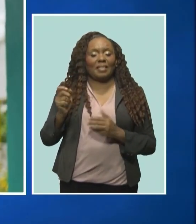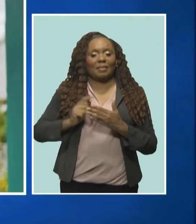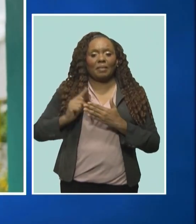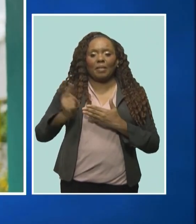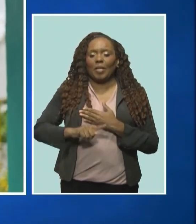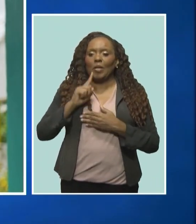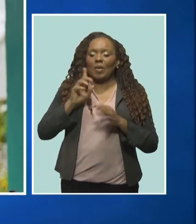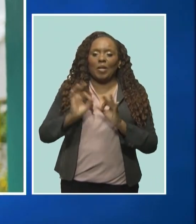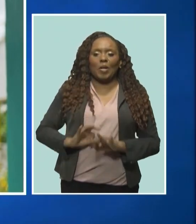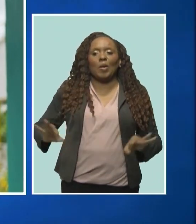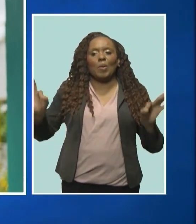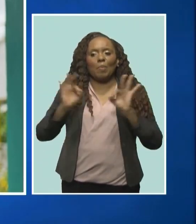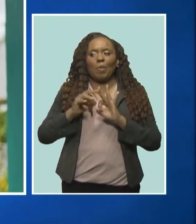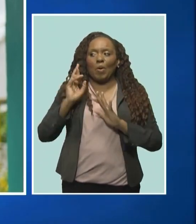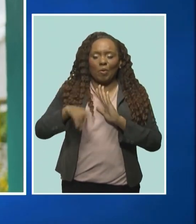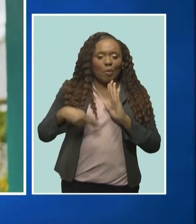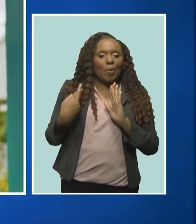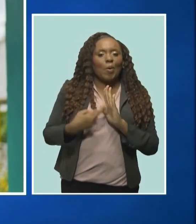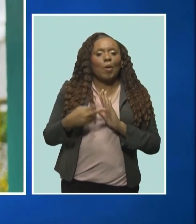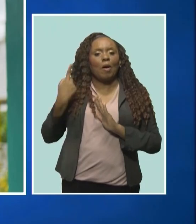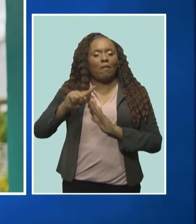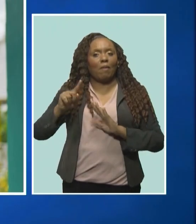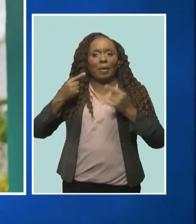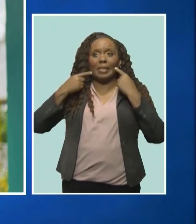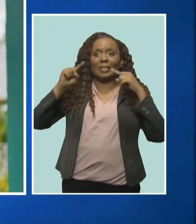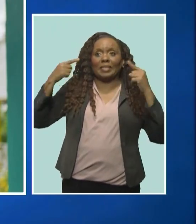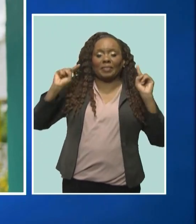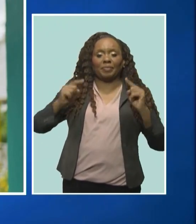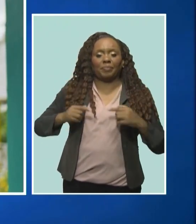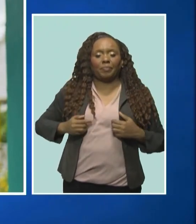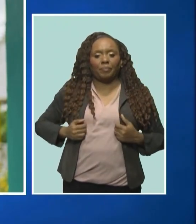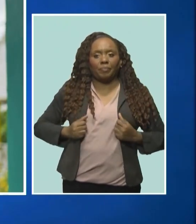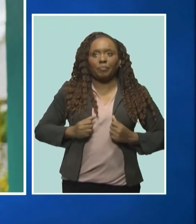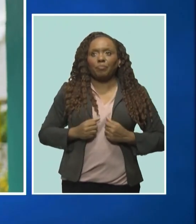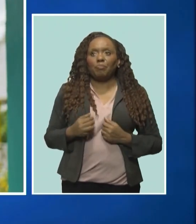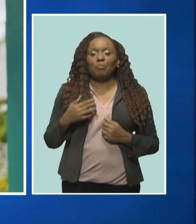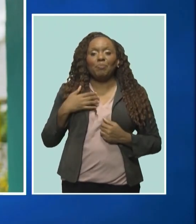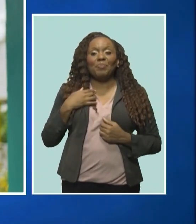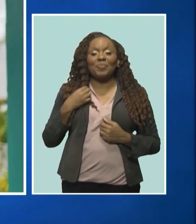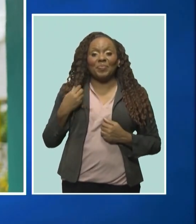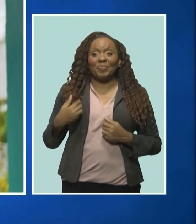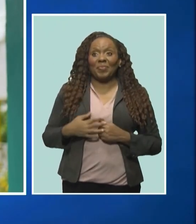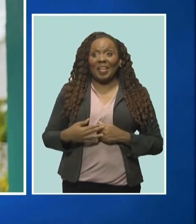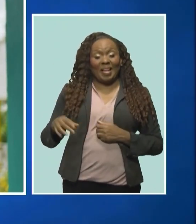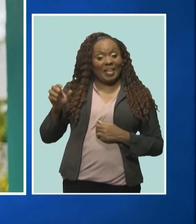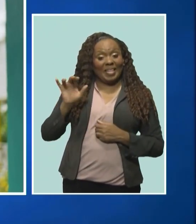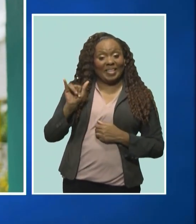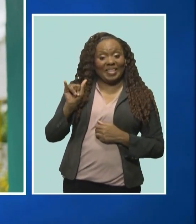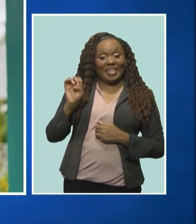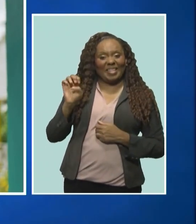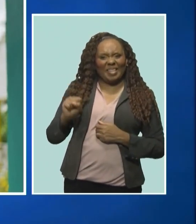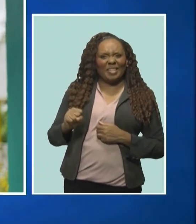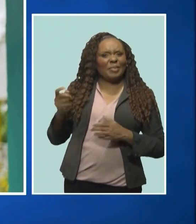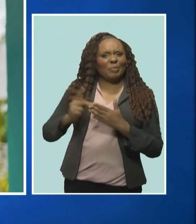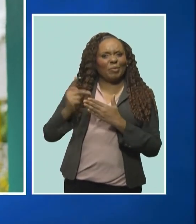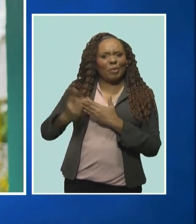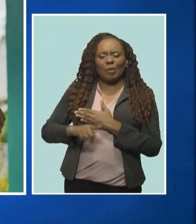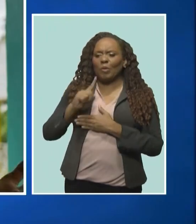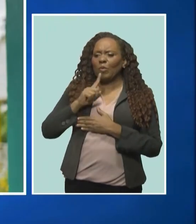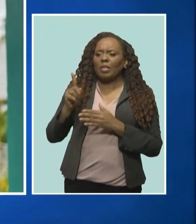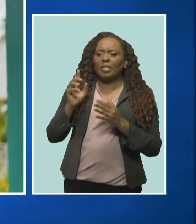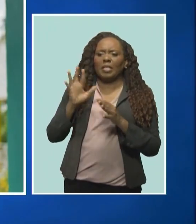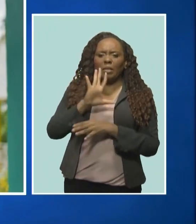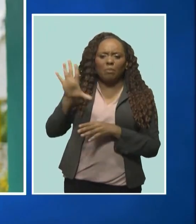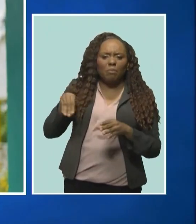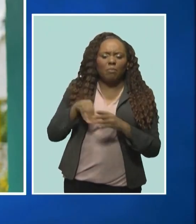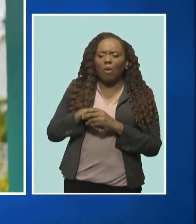the success of his enterprise so far. Yes, they had a great part and a major role by helping you get your